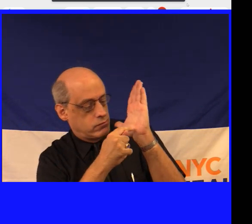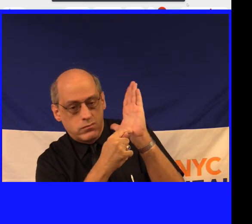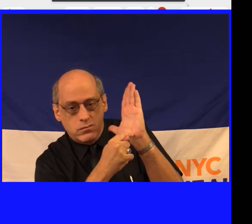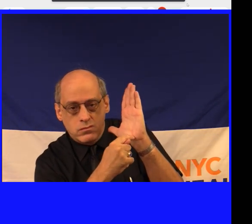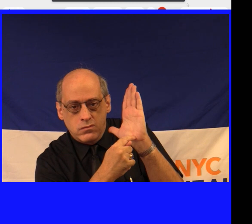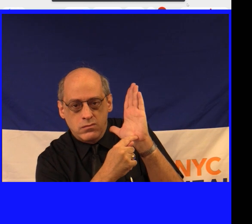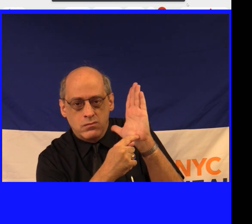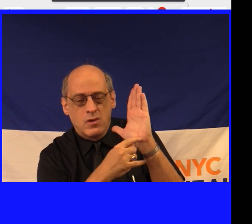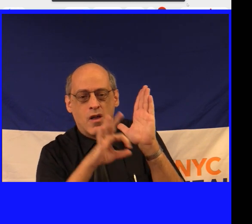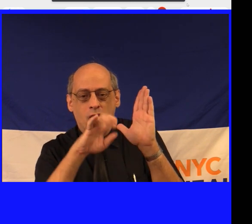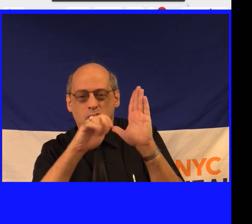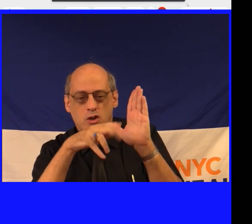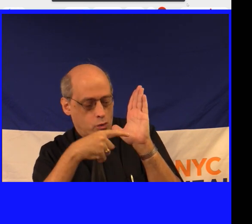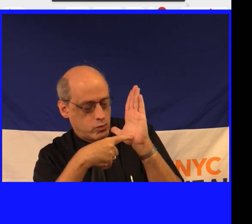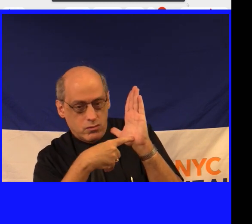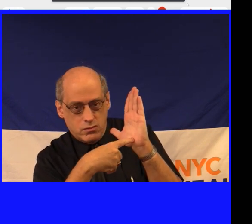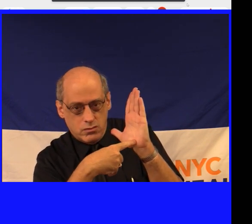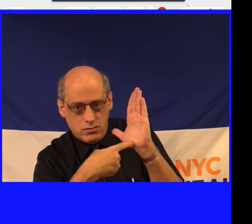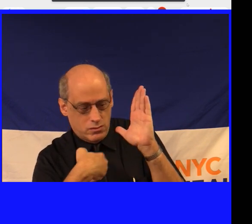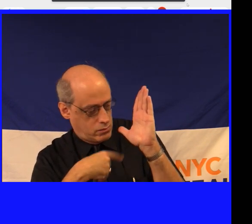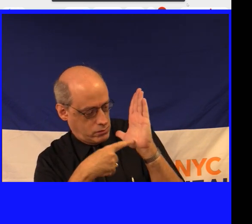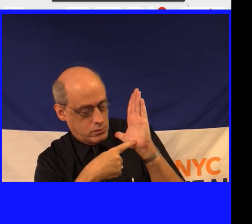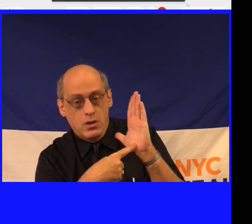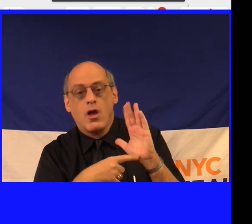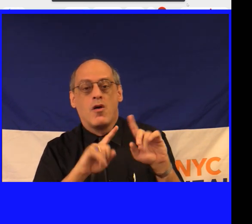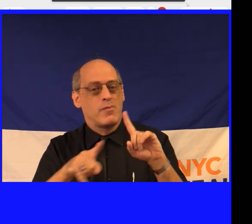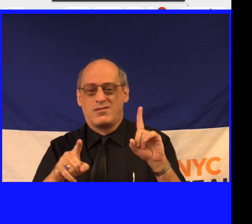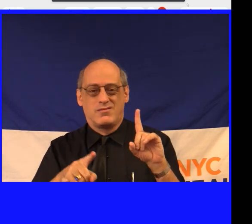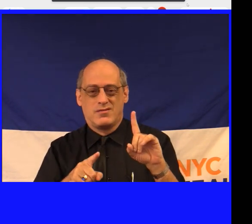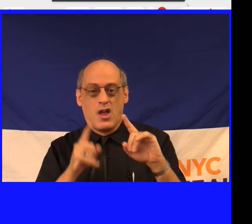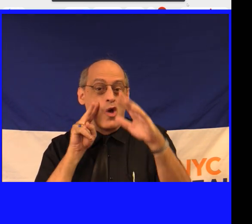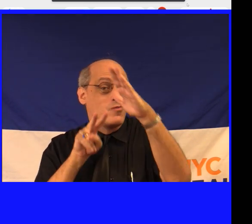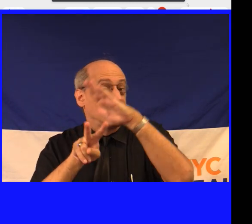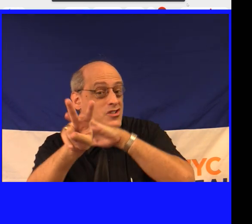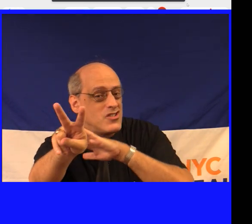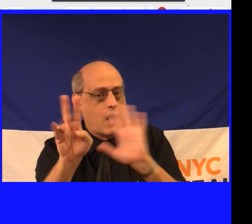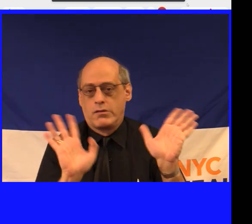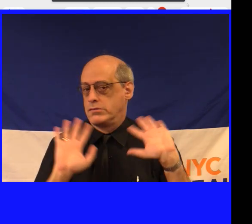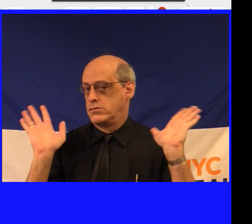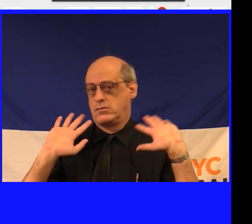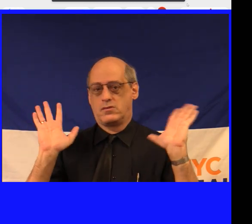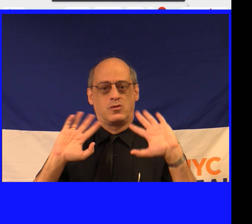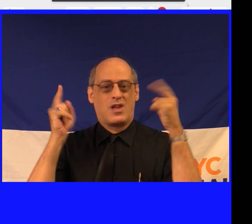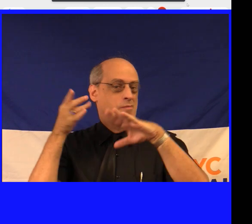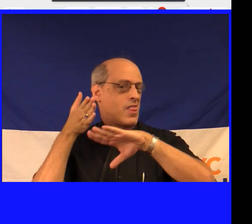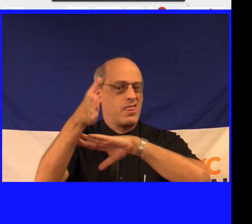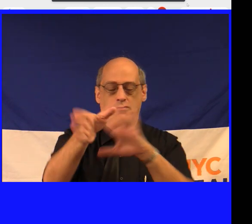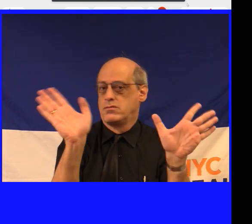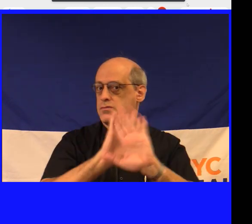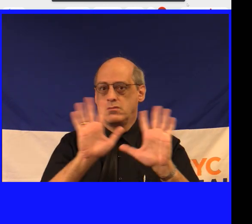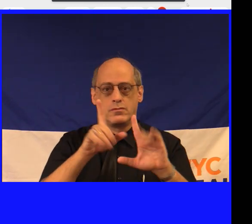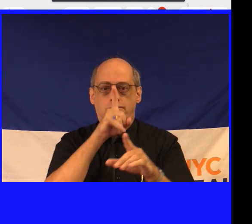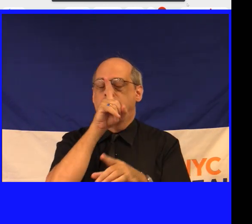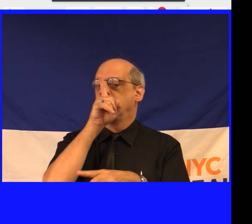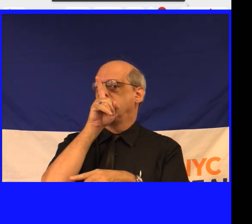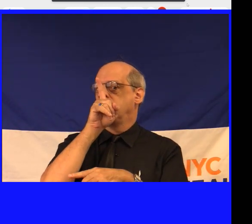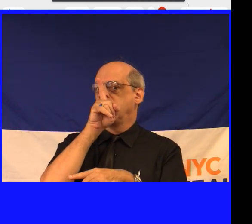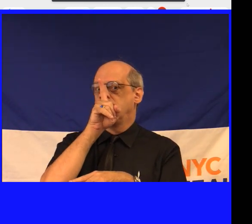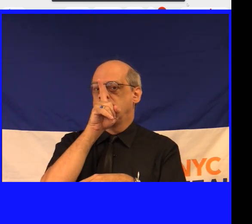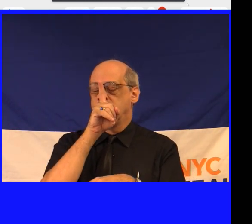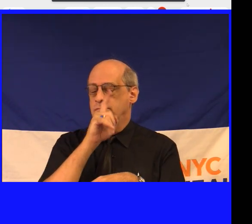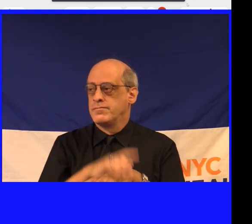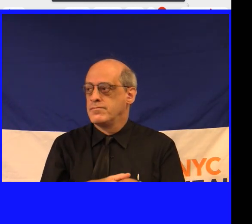the footnote section, but this is not projecting neither what what has occurred